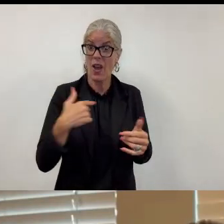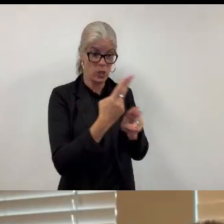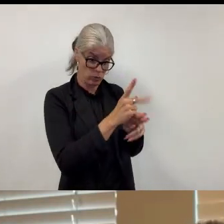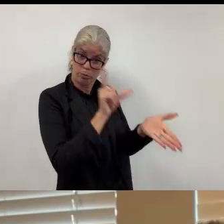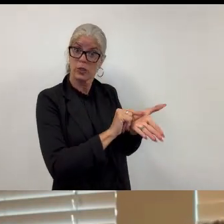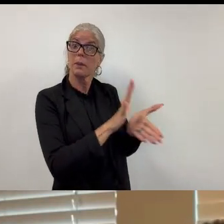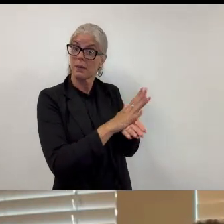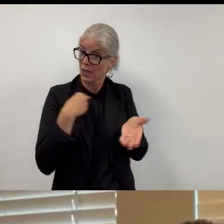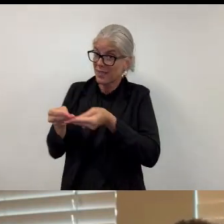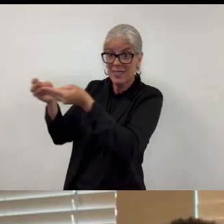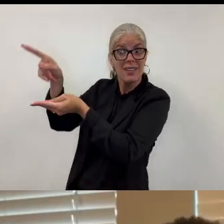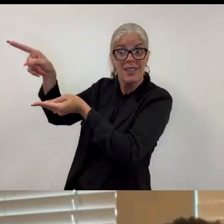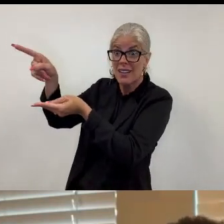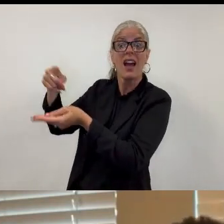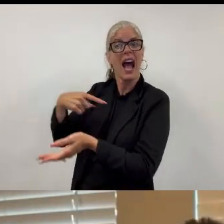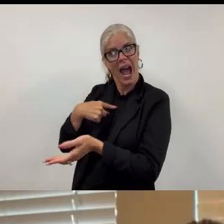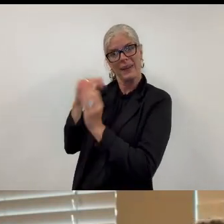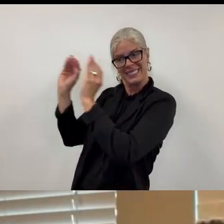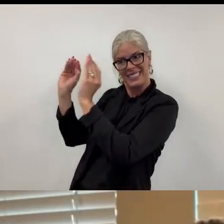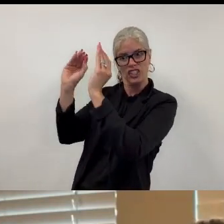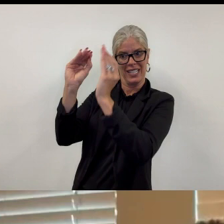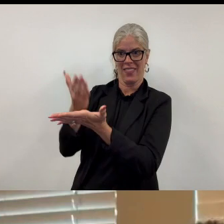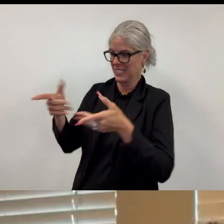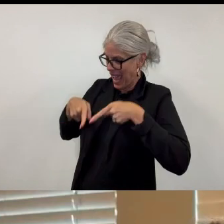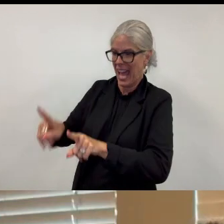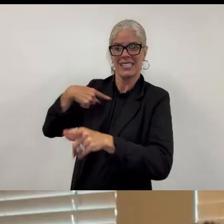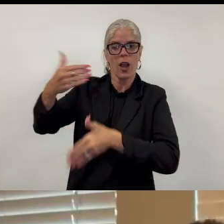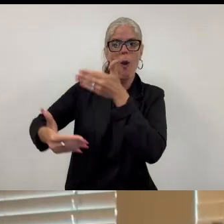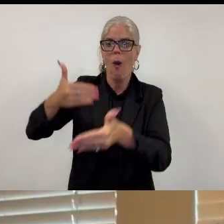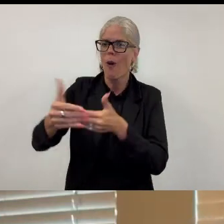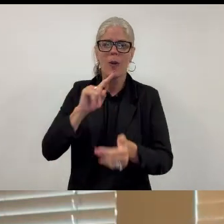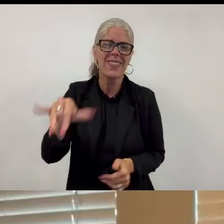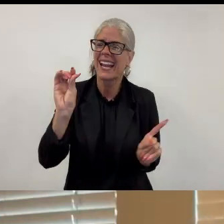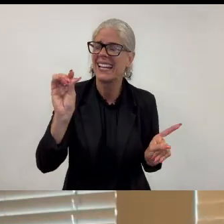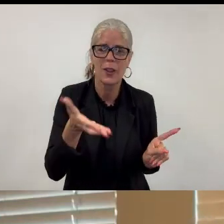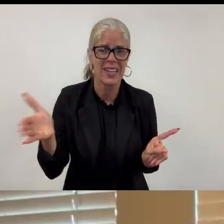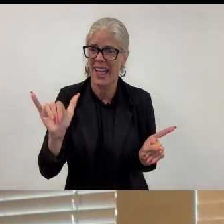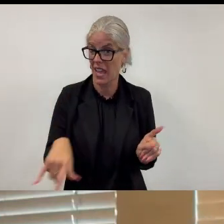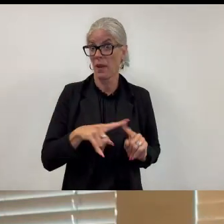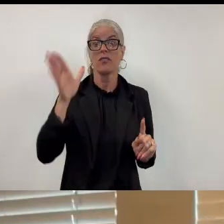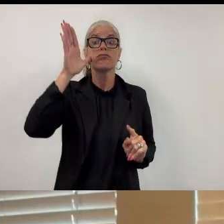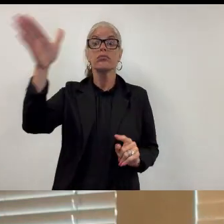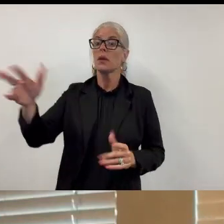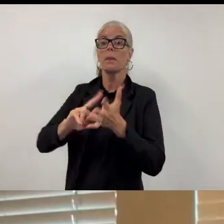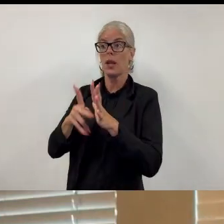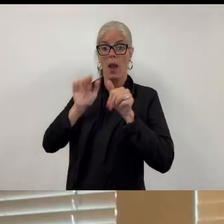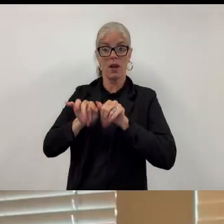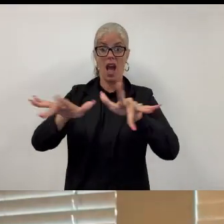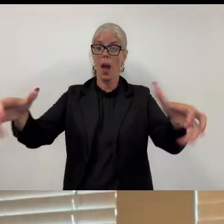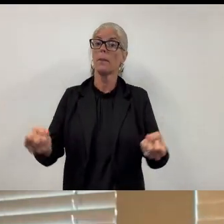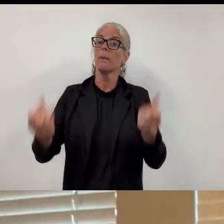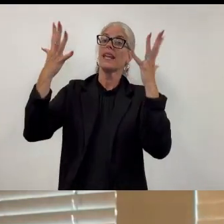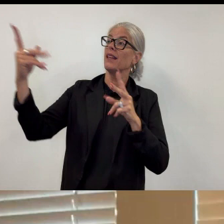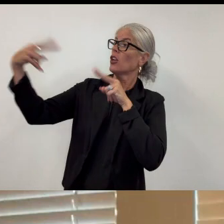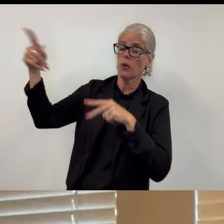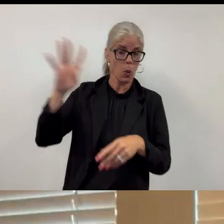someone who needs to check a bag for medical supply reasons. But now that I'm educating them and doing the advocacy on this very micro scale,